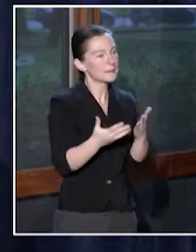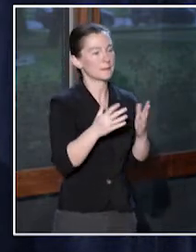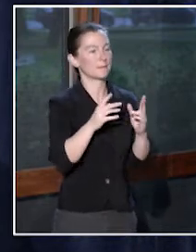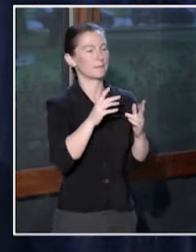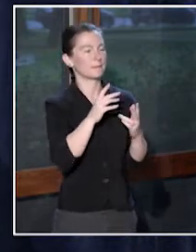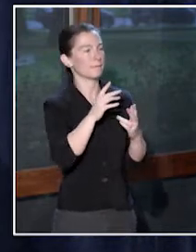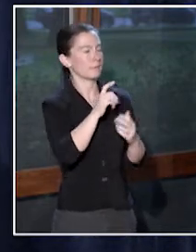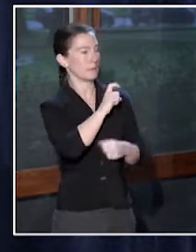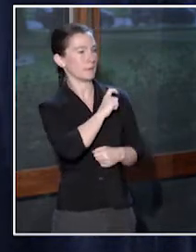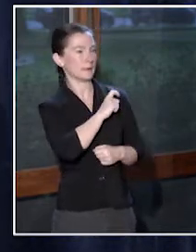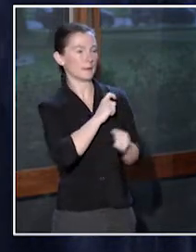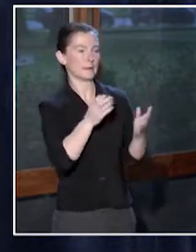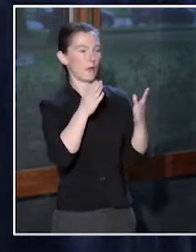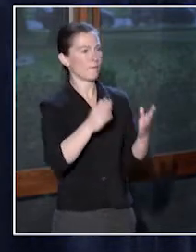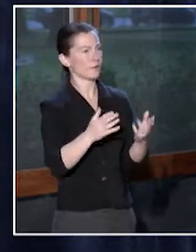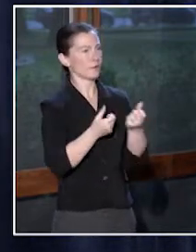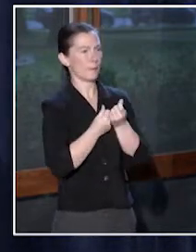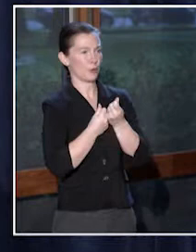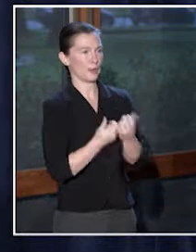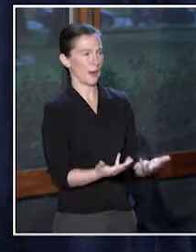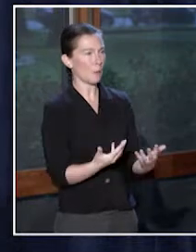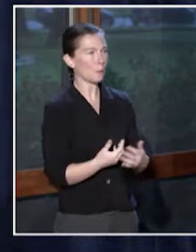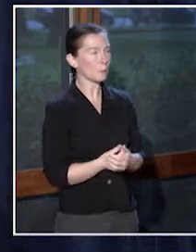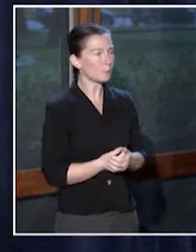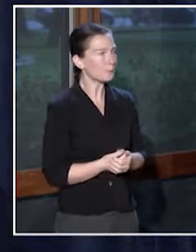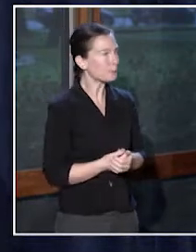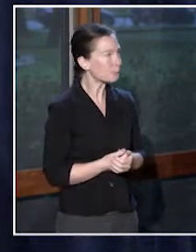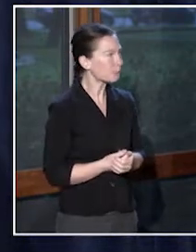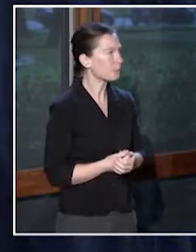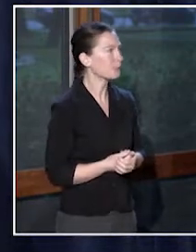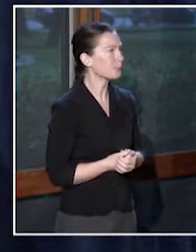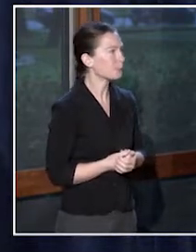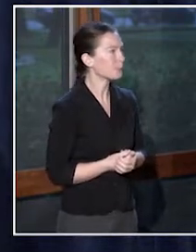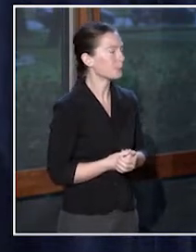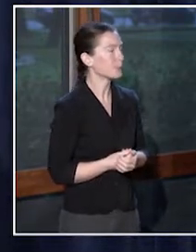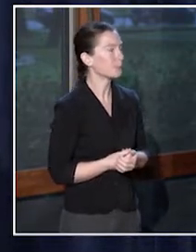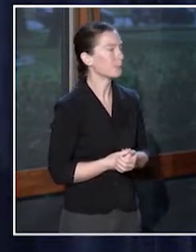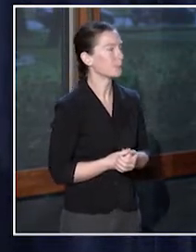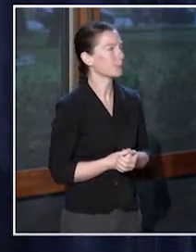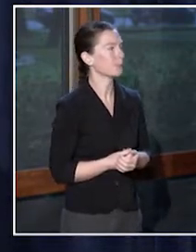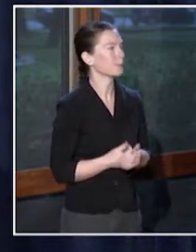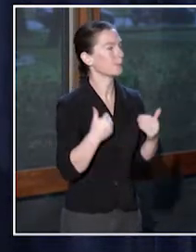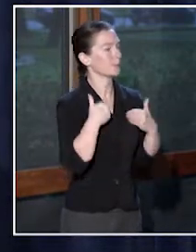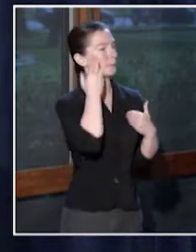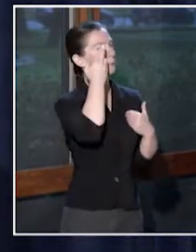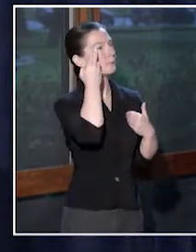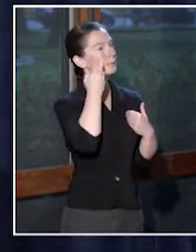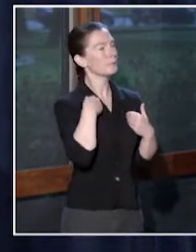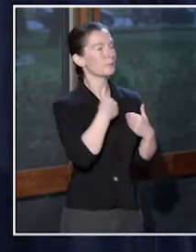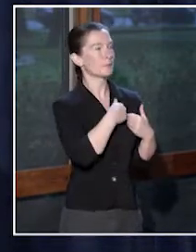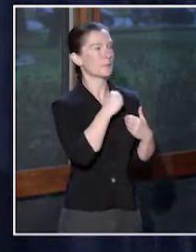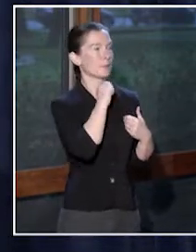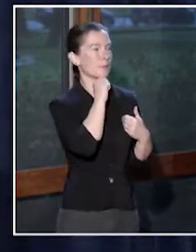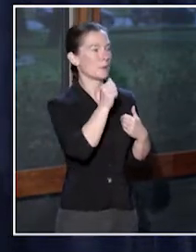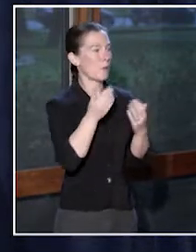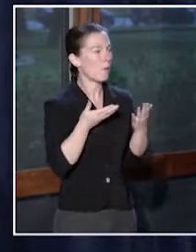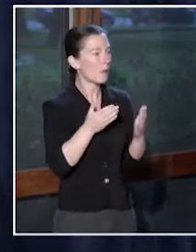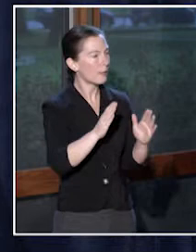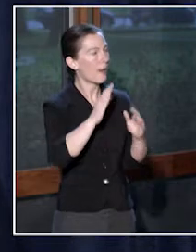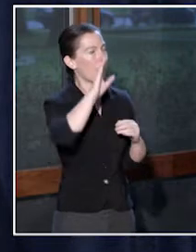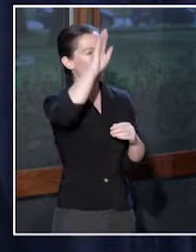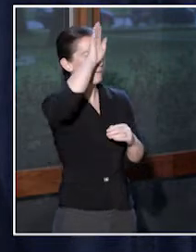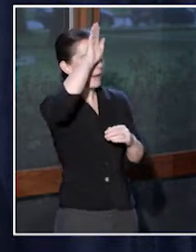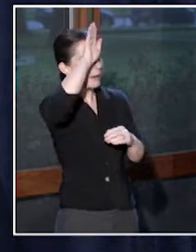There is a reason that we don't allow firefighters or dock